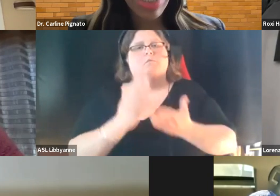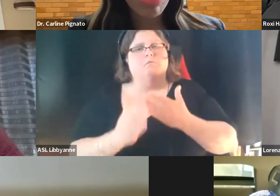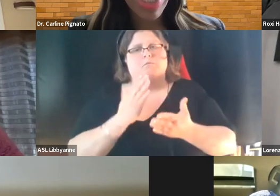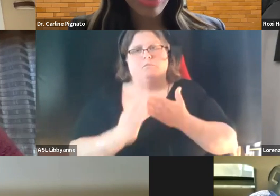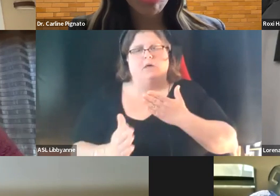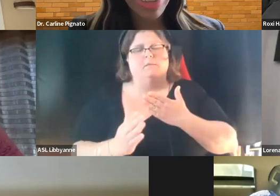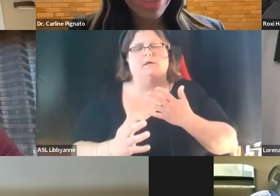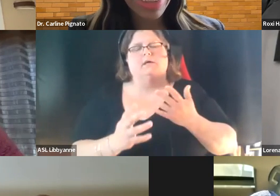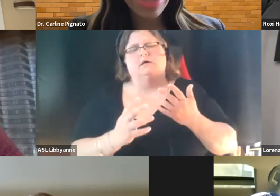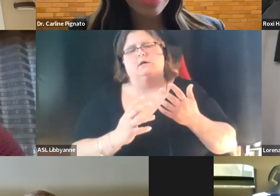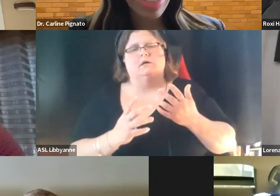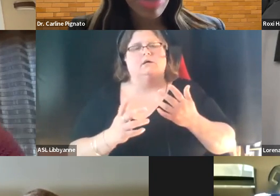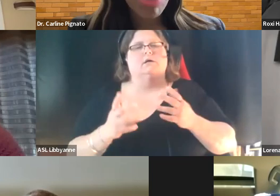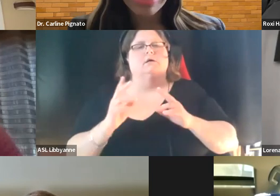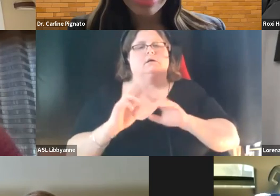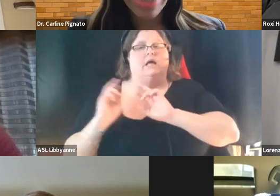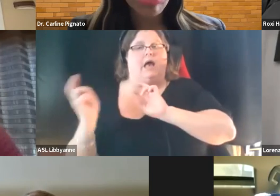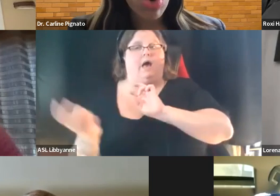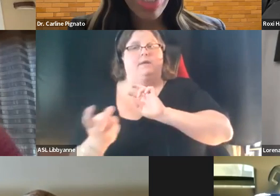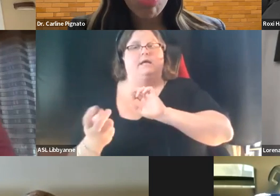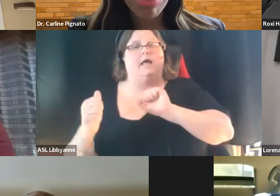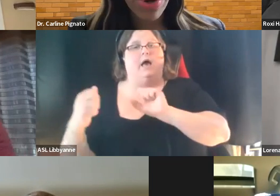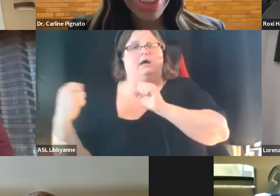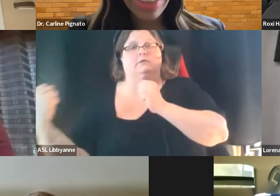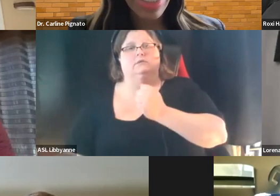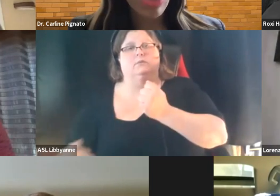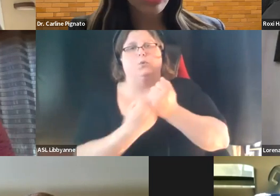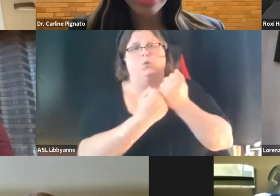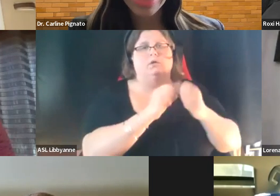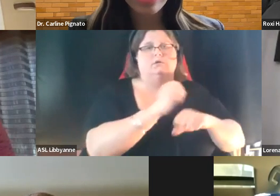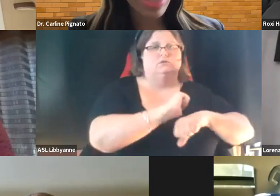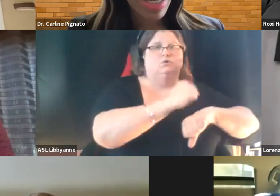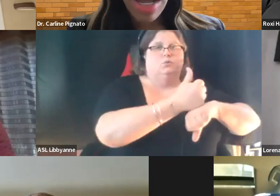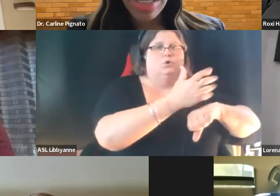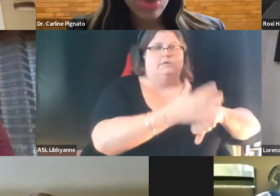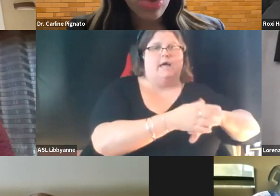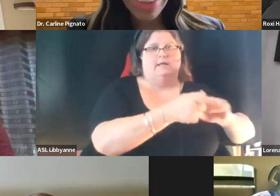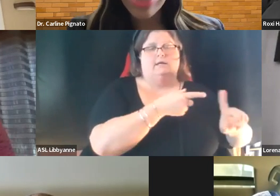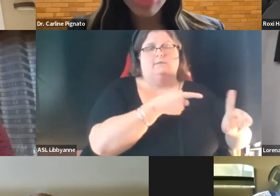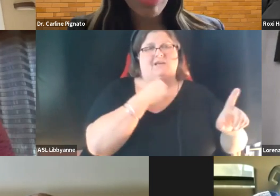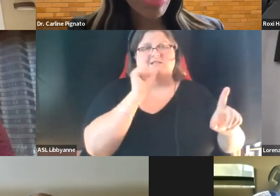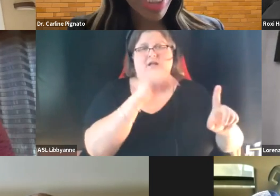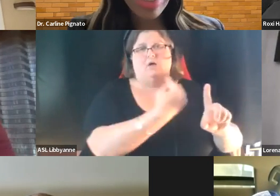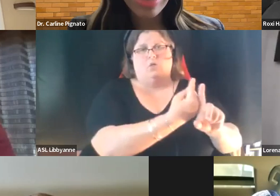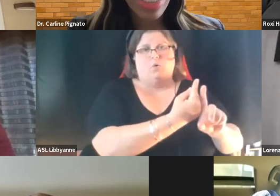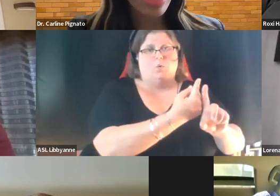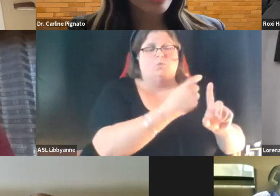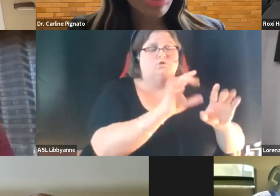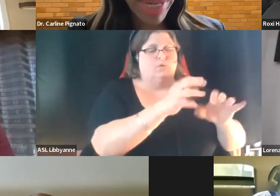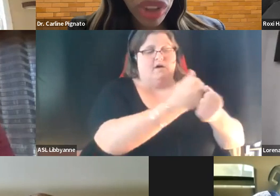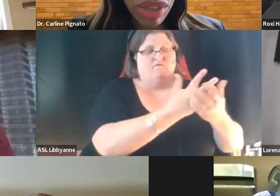would work with the superintendent, because it takes more than one person. It also takes school leaders,